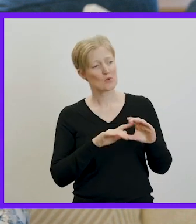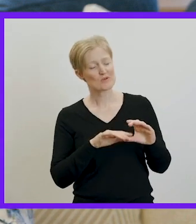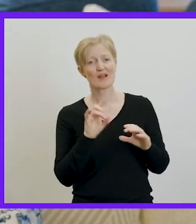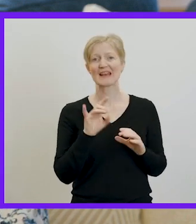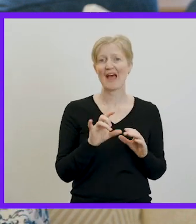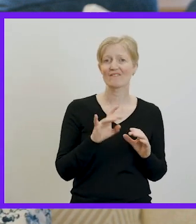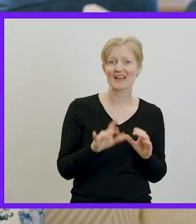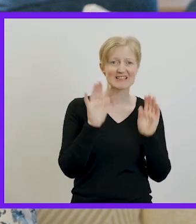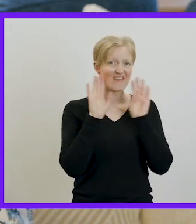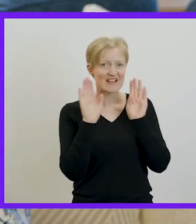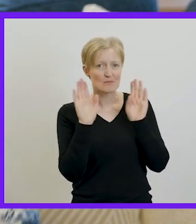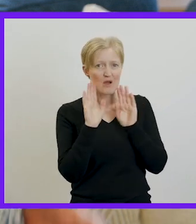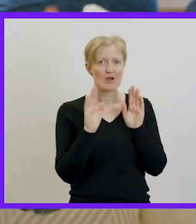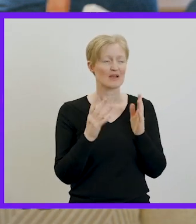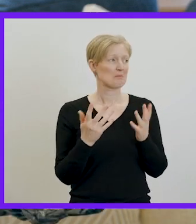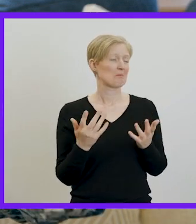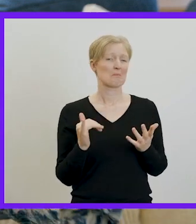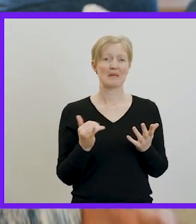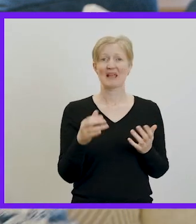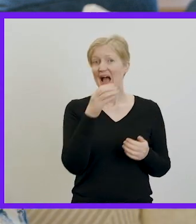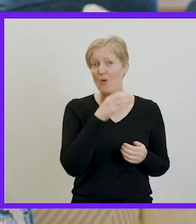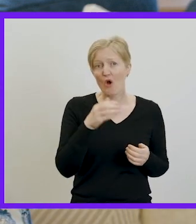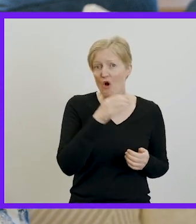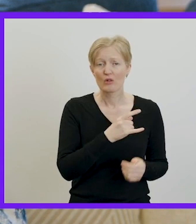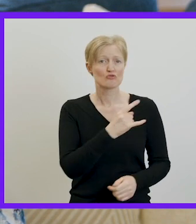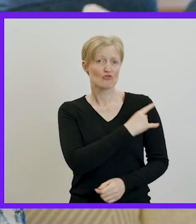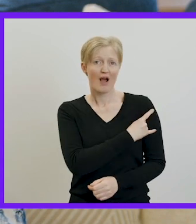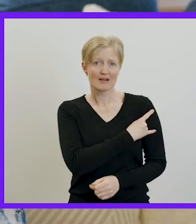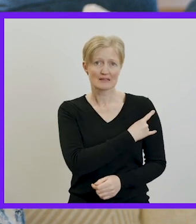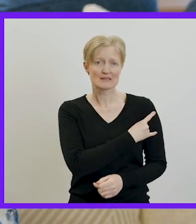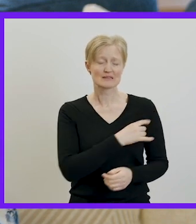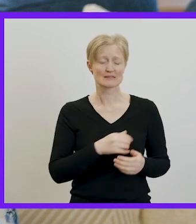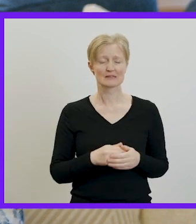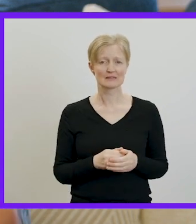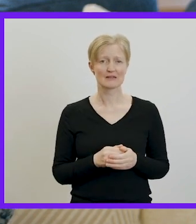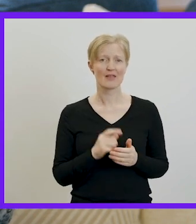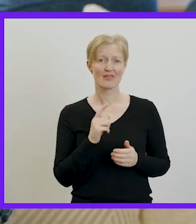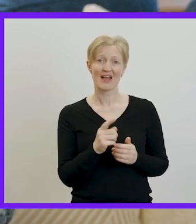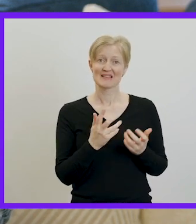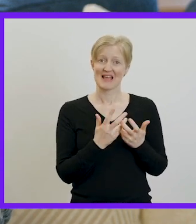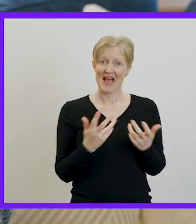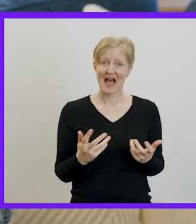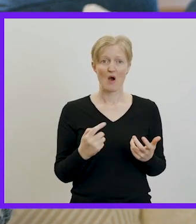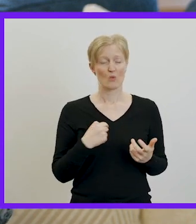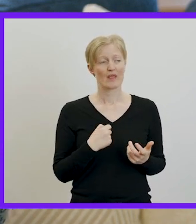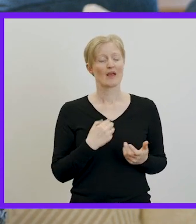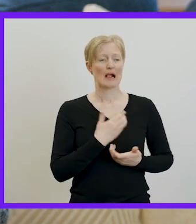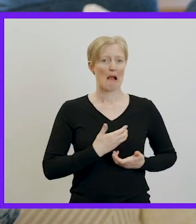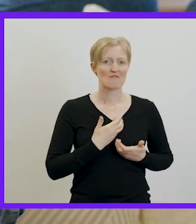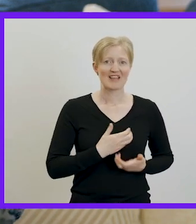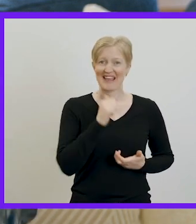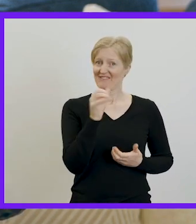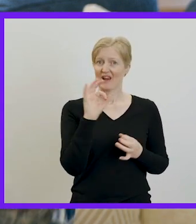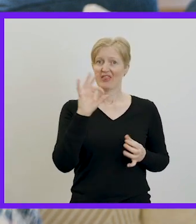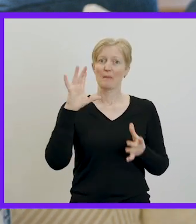computer, Netflix, social media, maybe even alcohol and drugs and things like that. These are the ways that we get